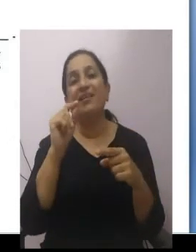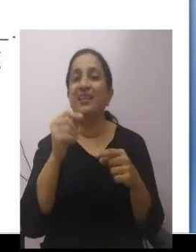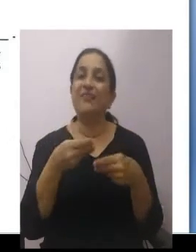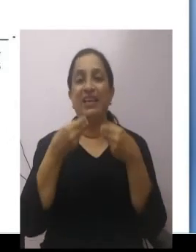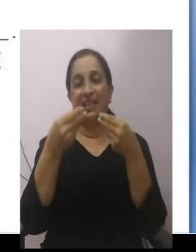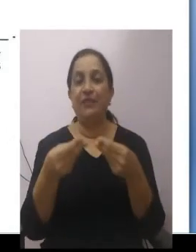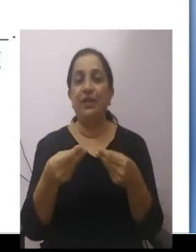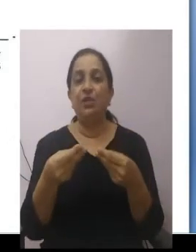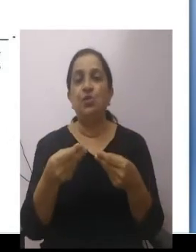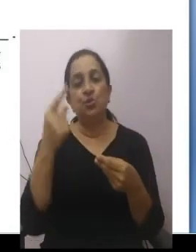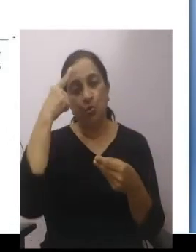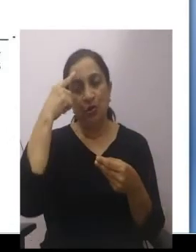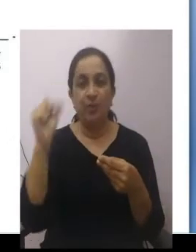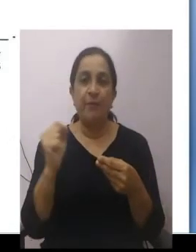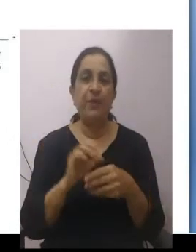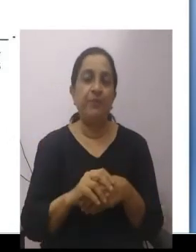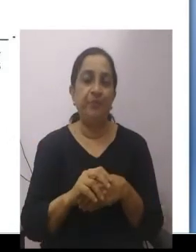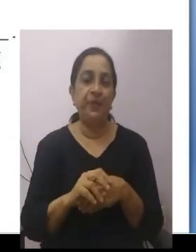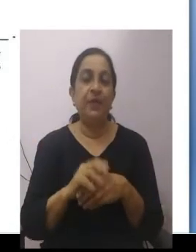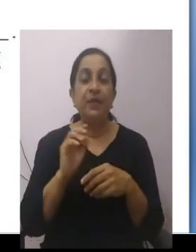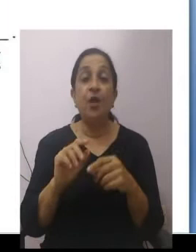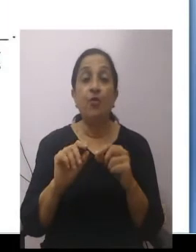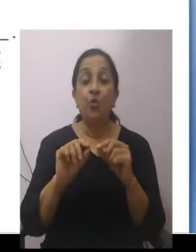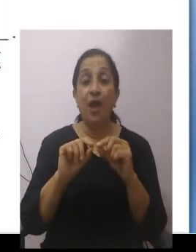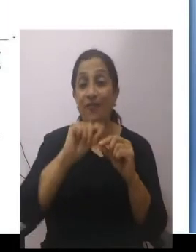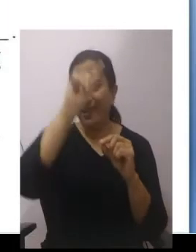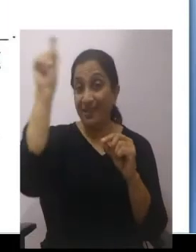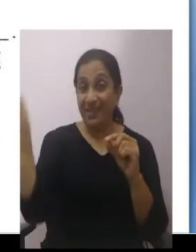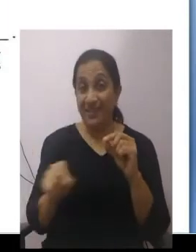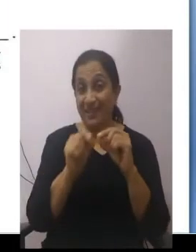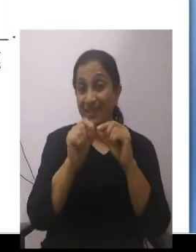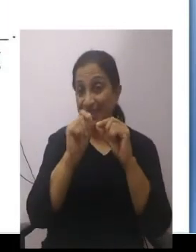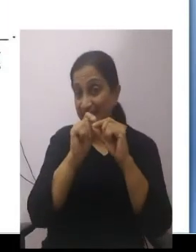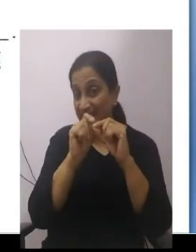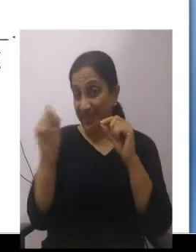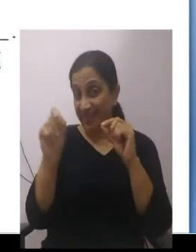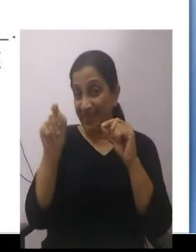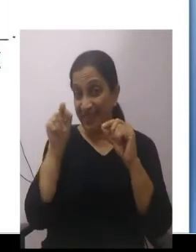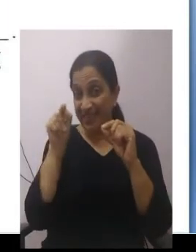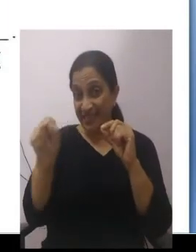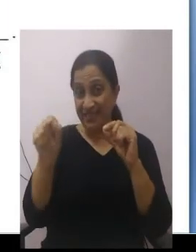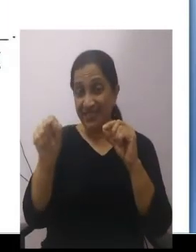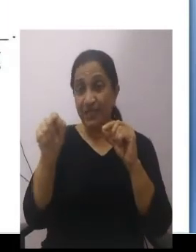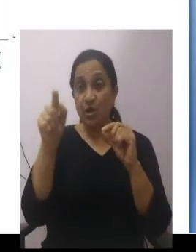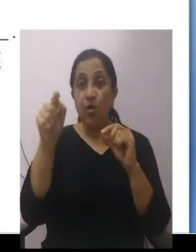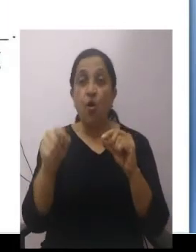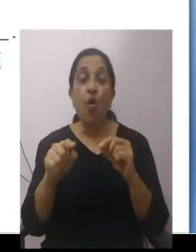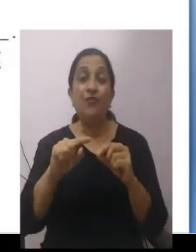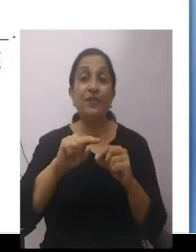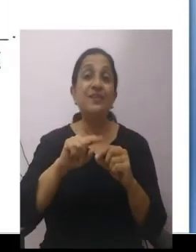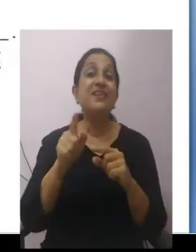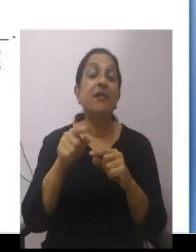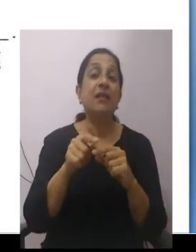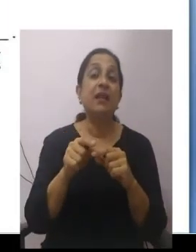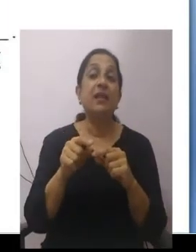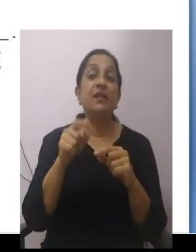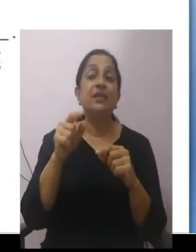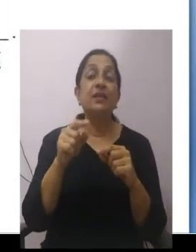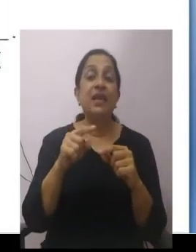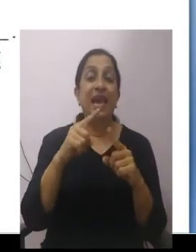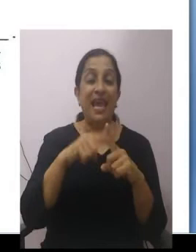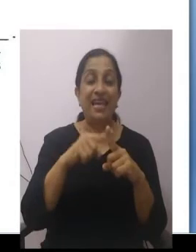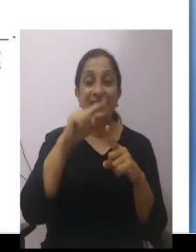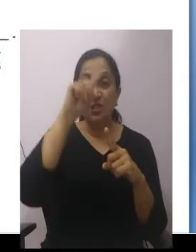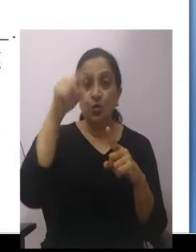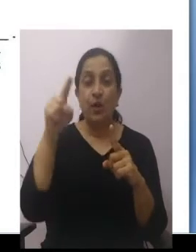wrong. Then t, radius of a circle x squared plus y squared equal to 25. I have already told in the beginning of the formulae,